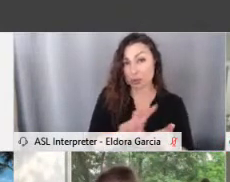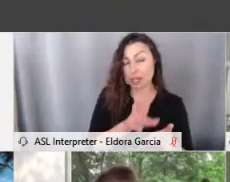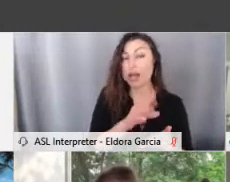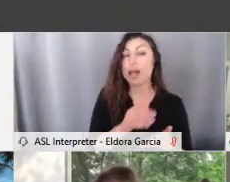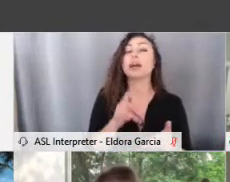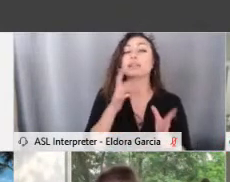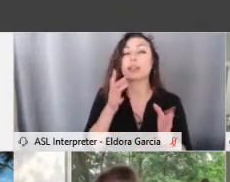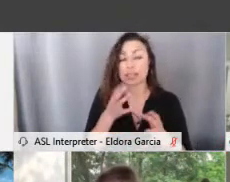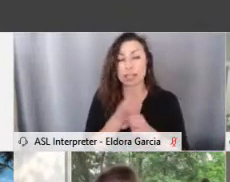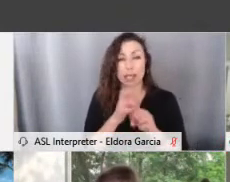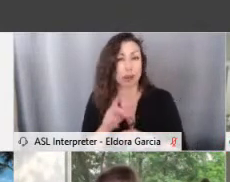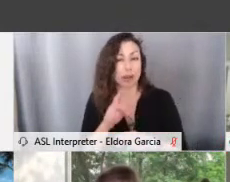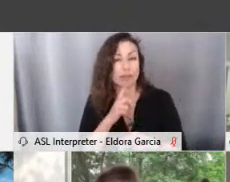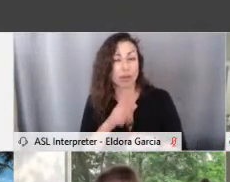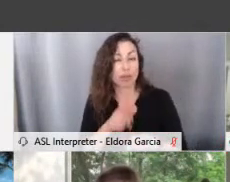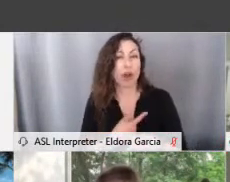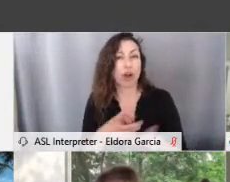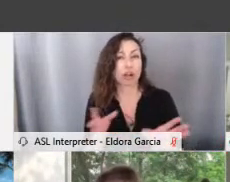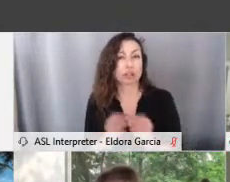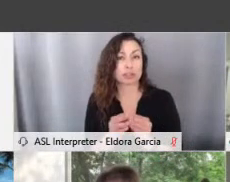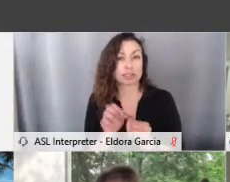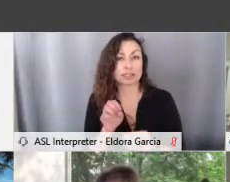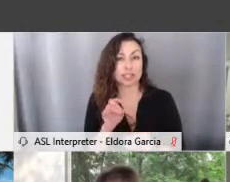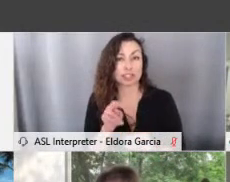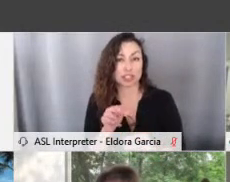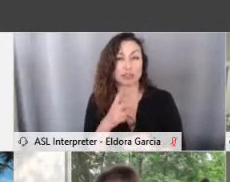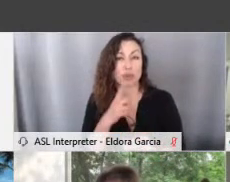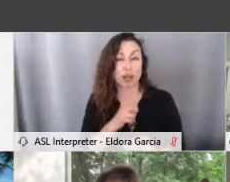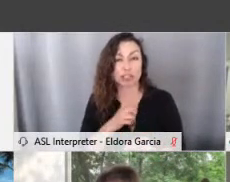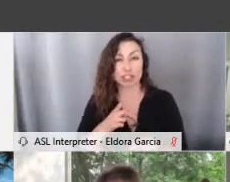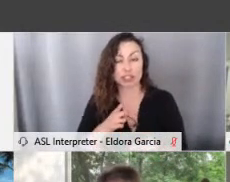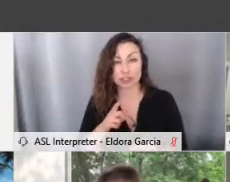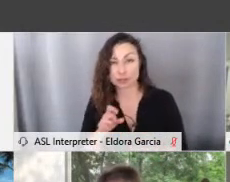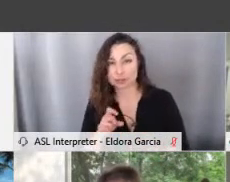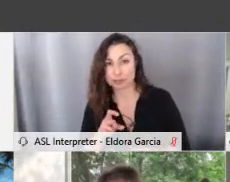get ready for the long session? Thank you, Mr. Chair.